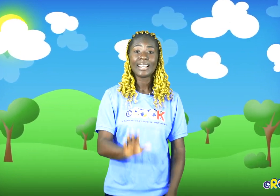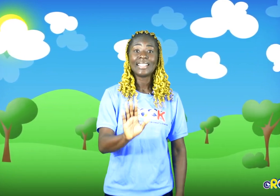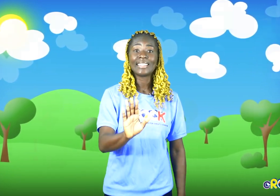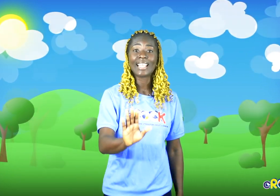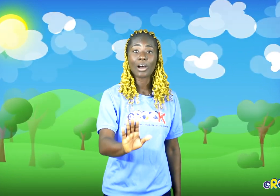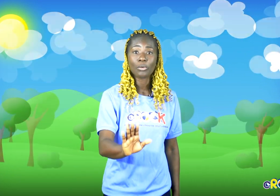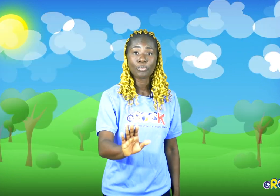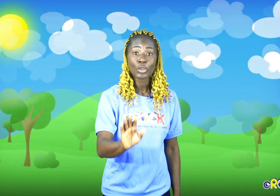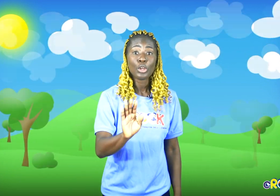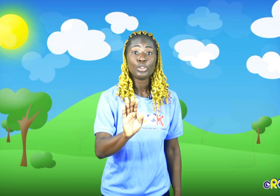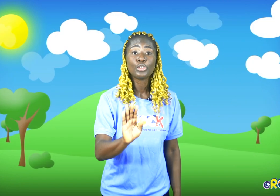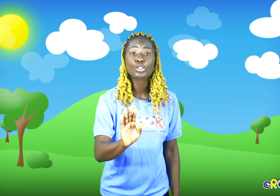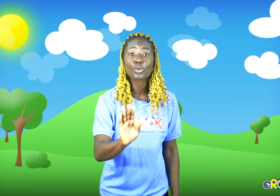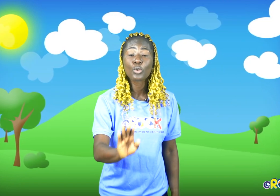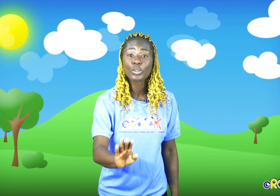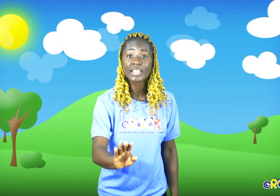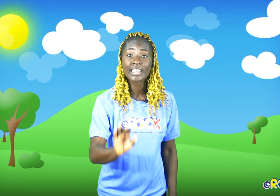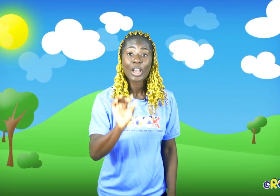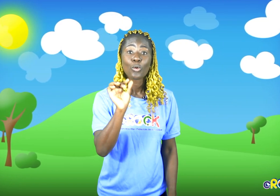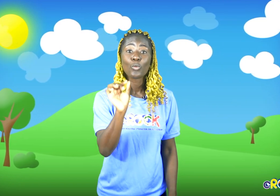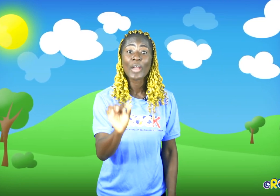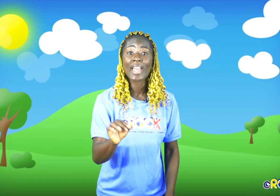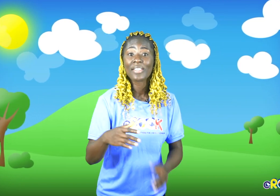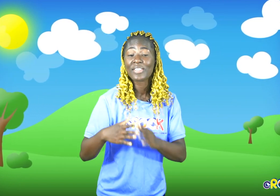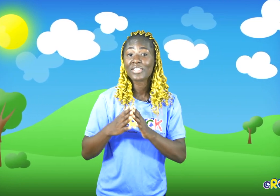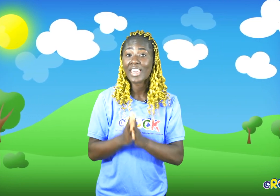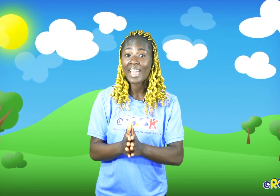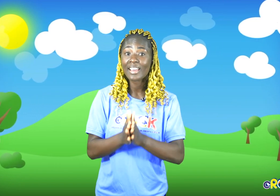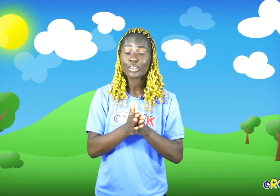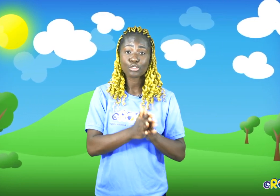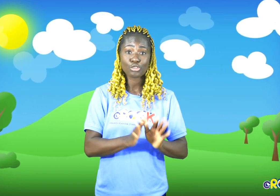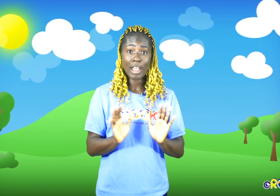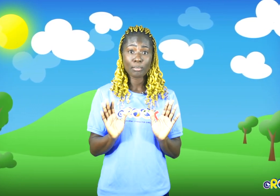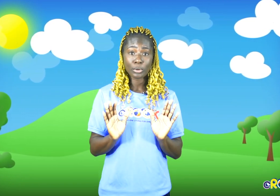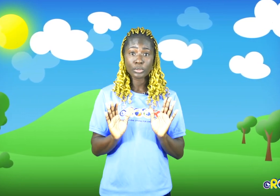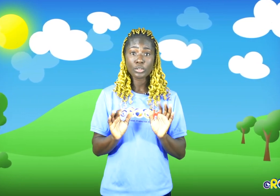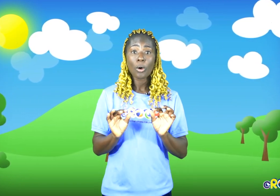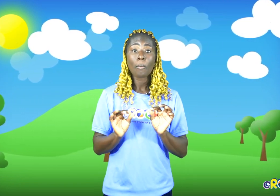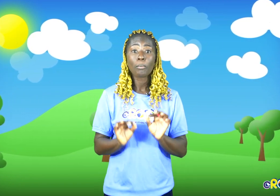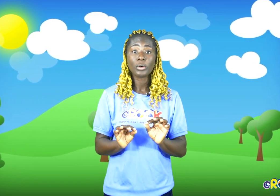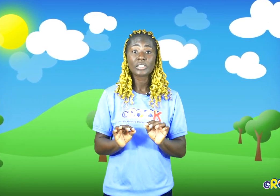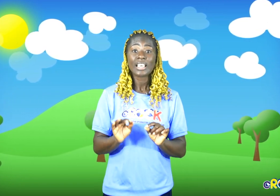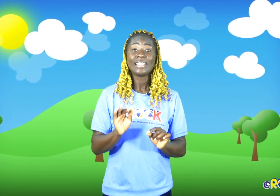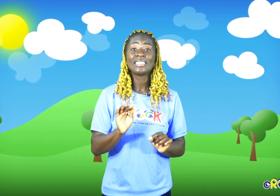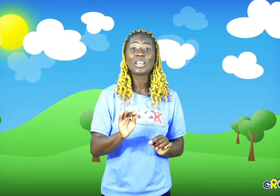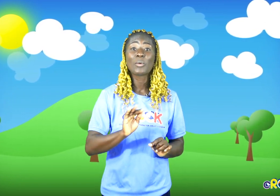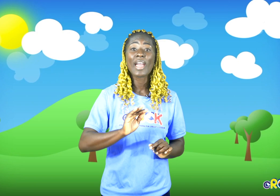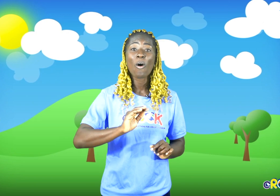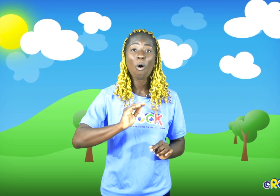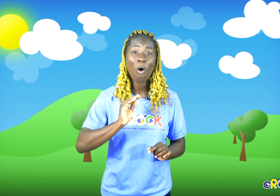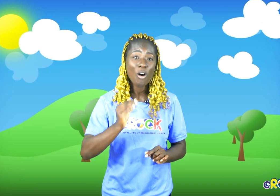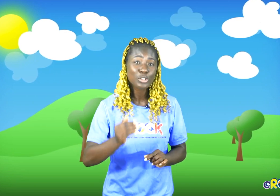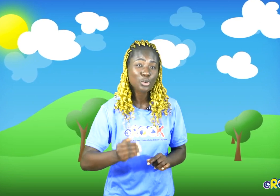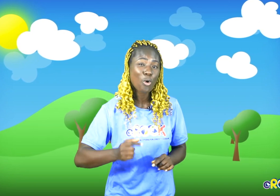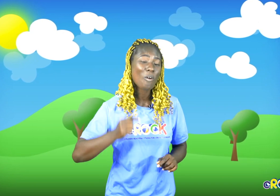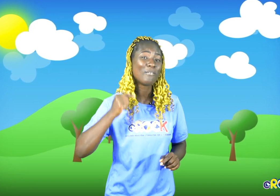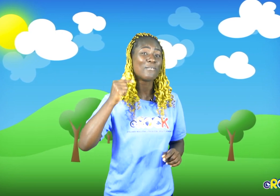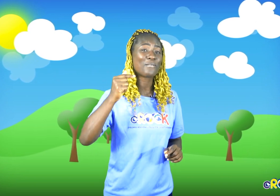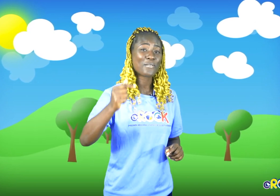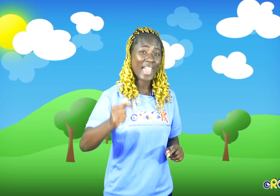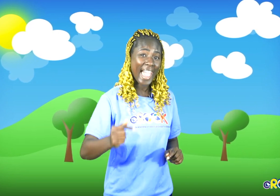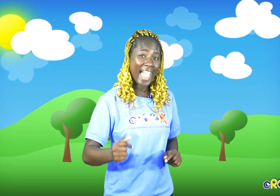wondering. Now, not only were there dry bones, but they were